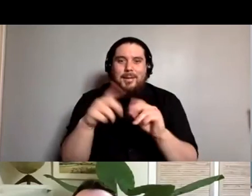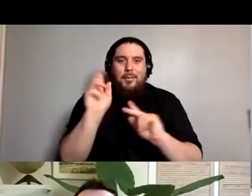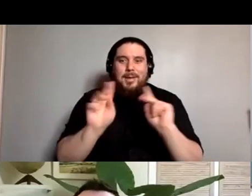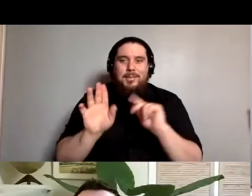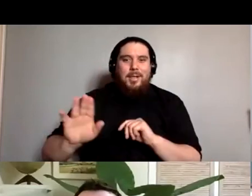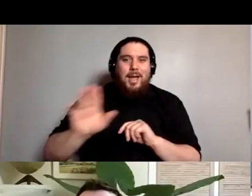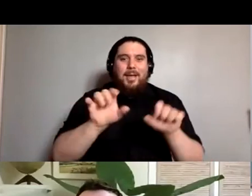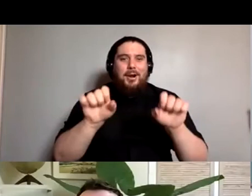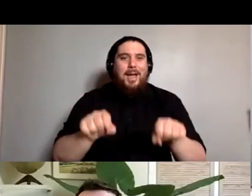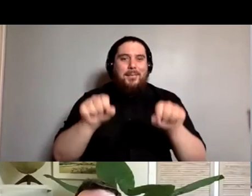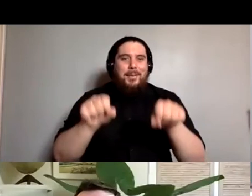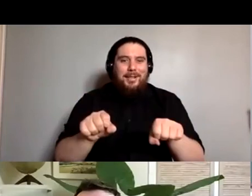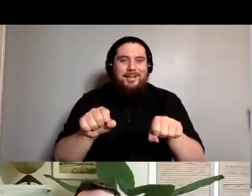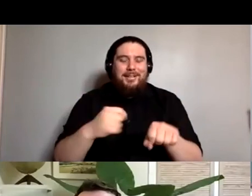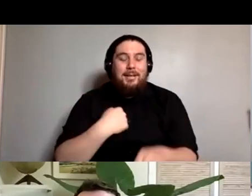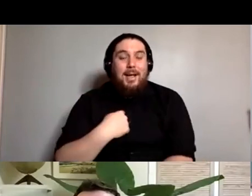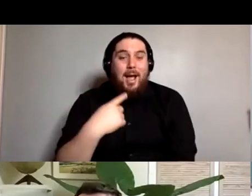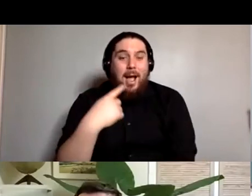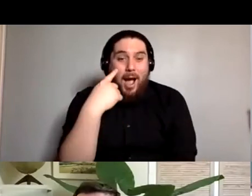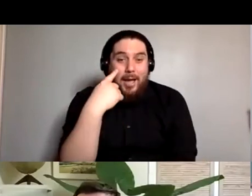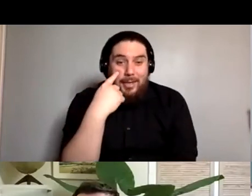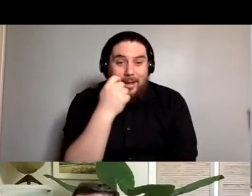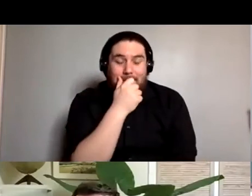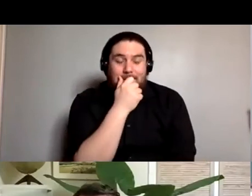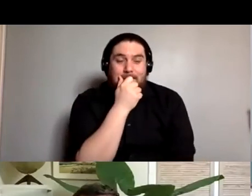So I think that there's